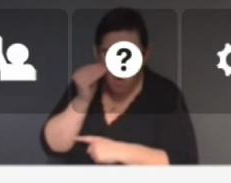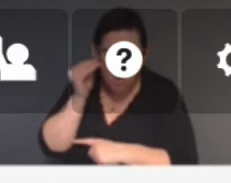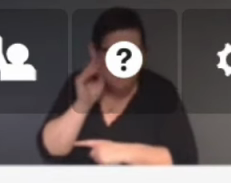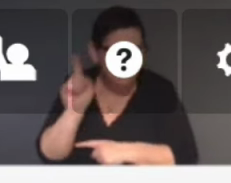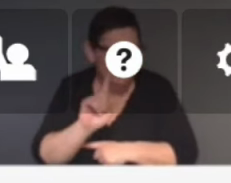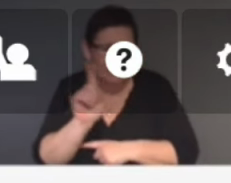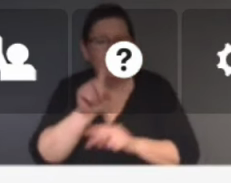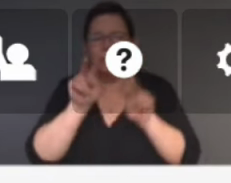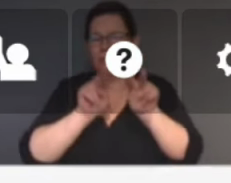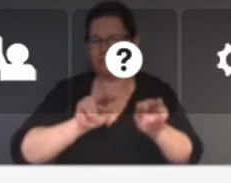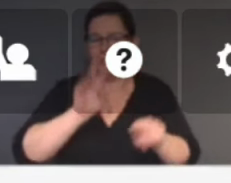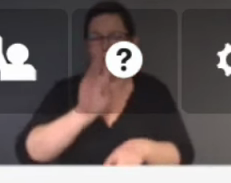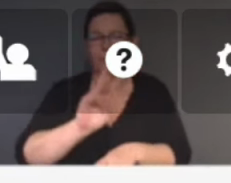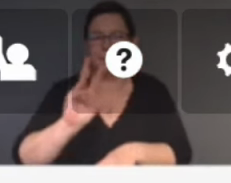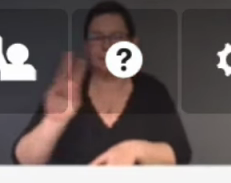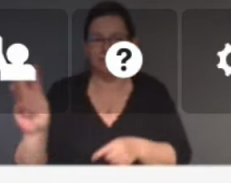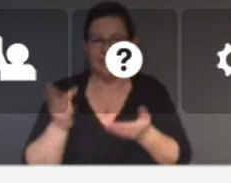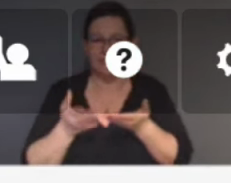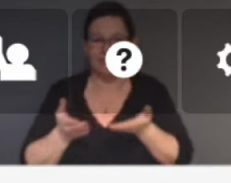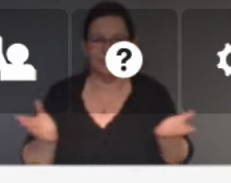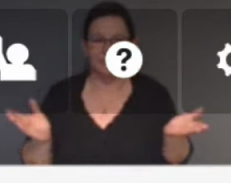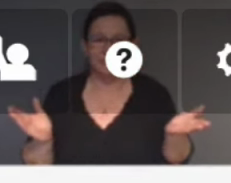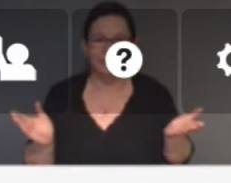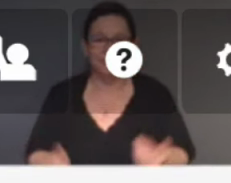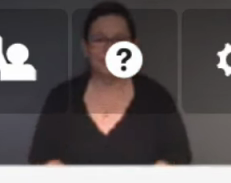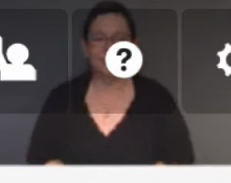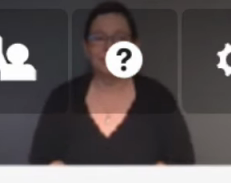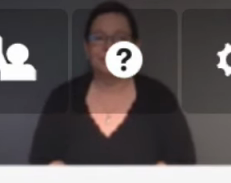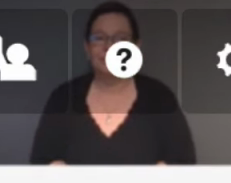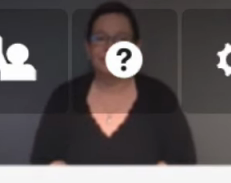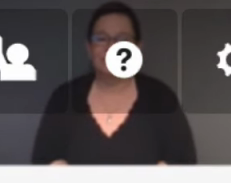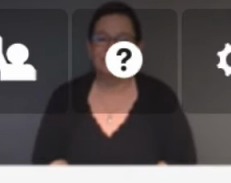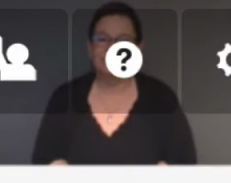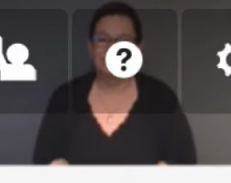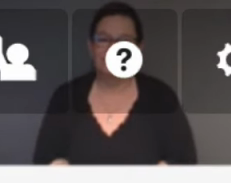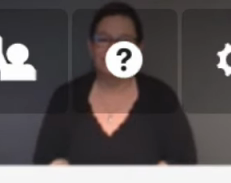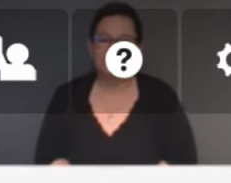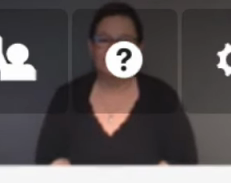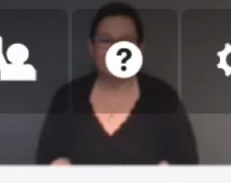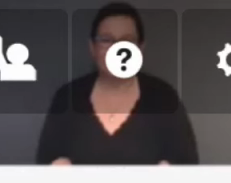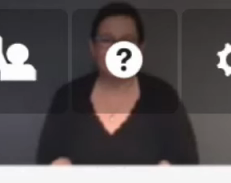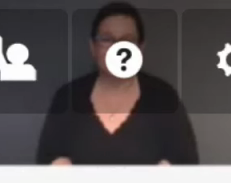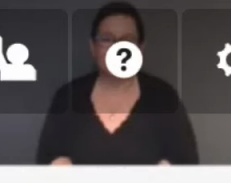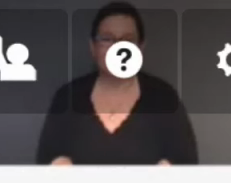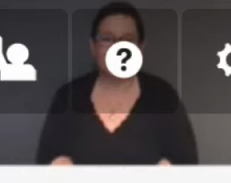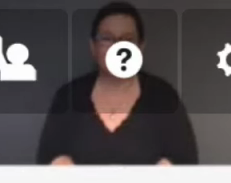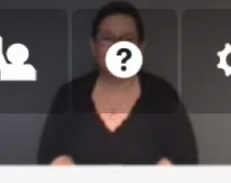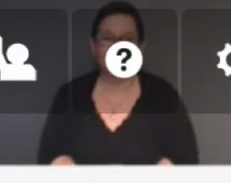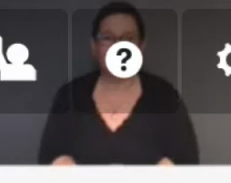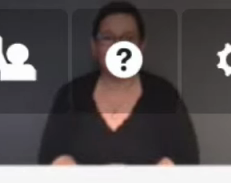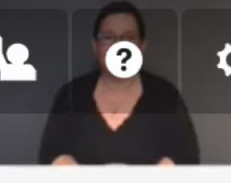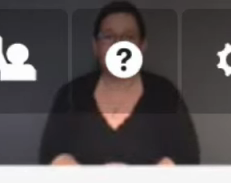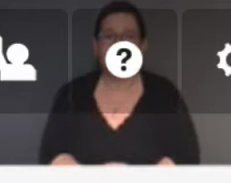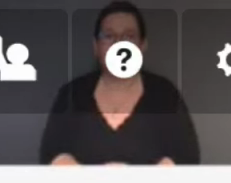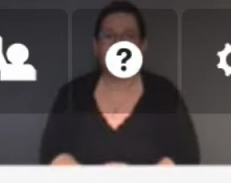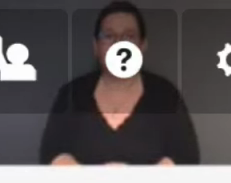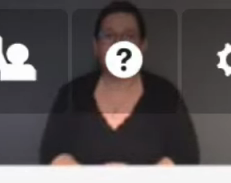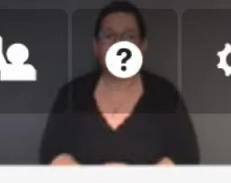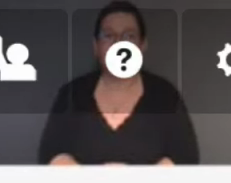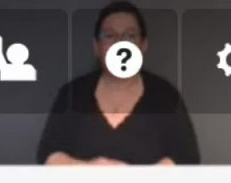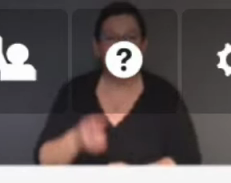Along with doing your taxes every year, you must keep your personal information up to date to keep getting benefits